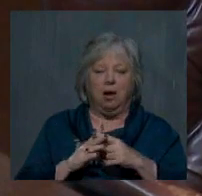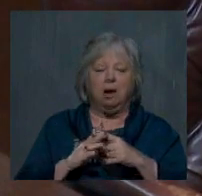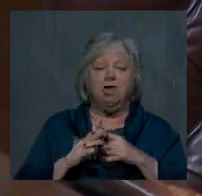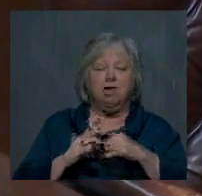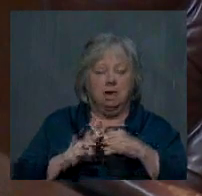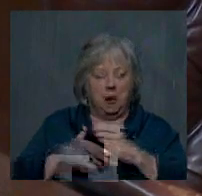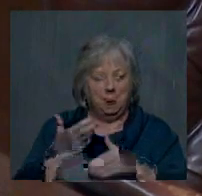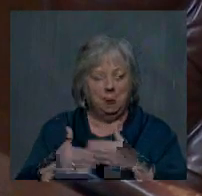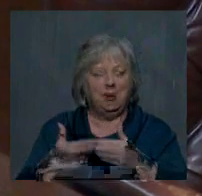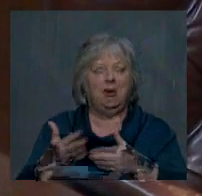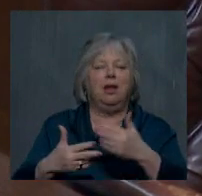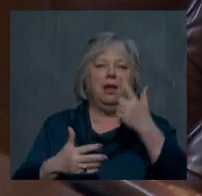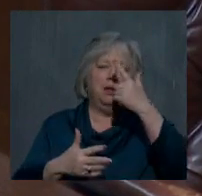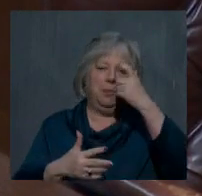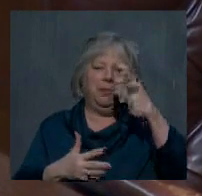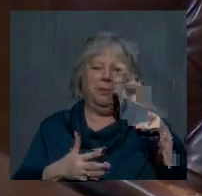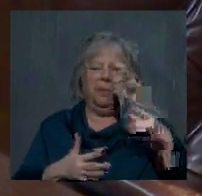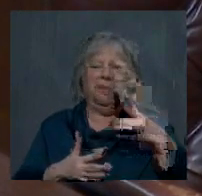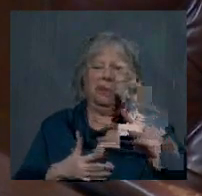implementation.